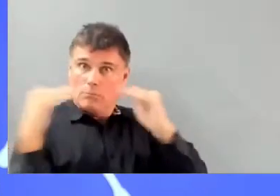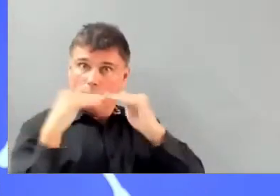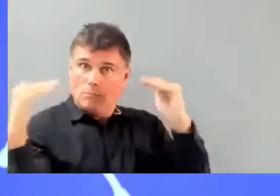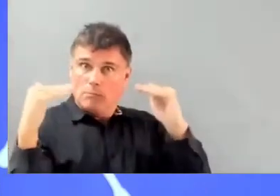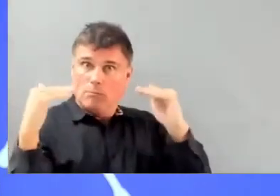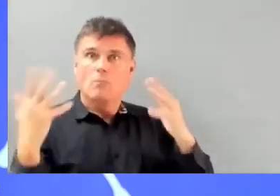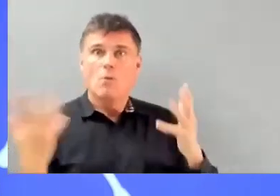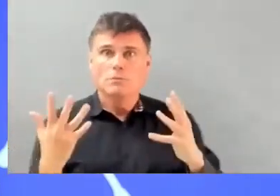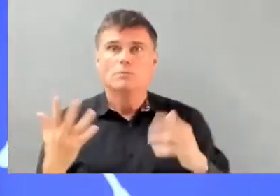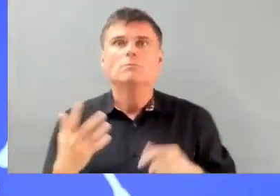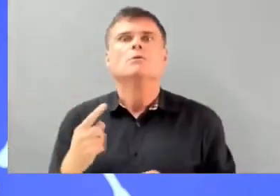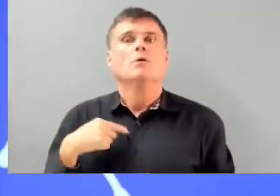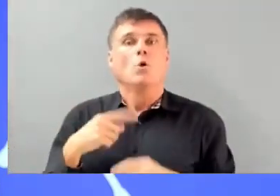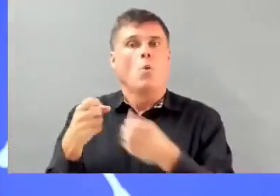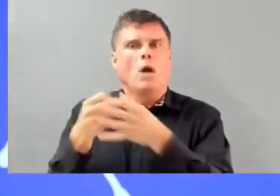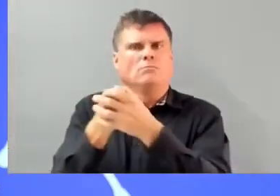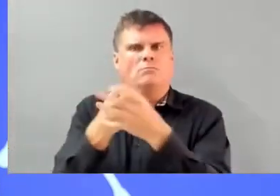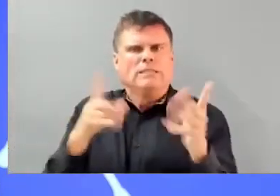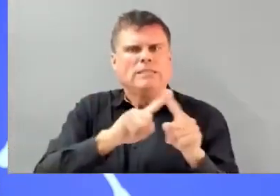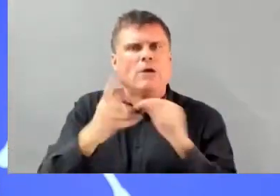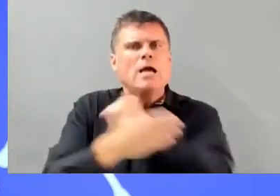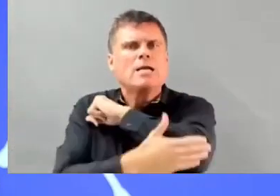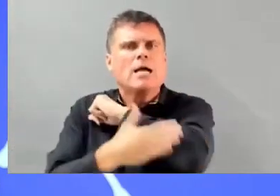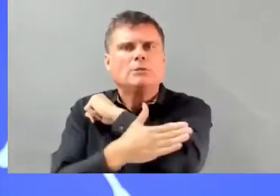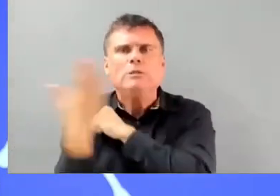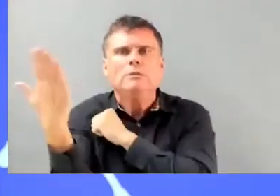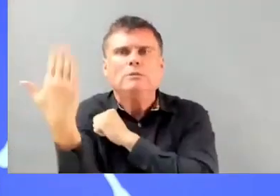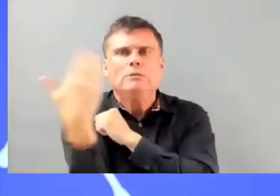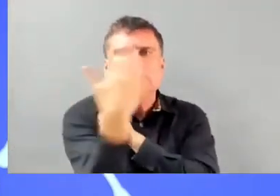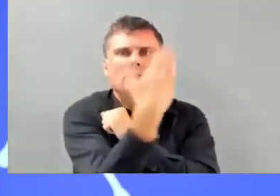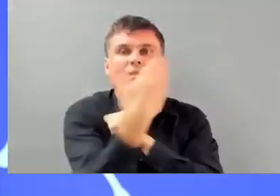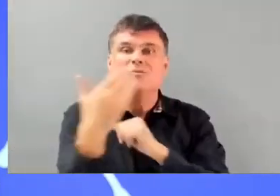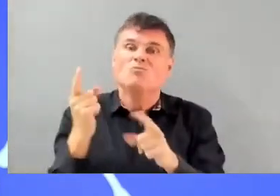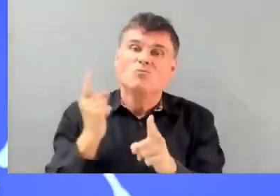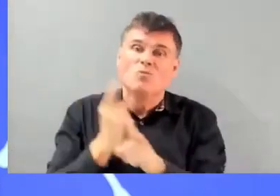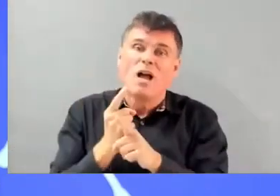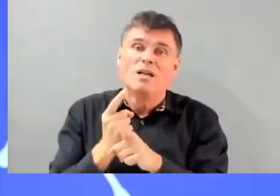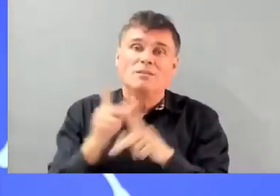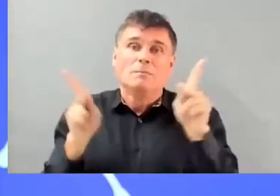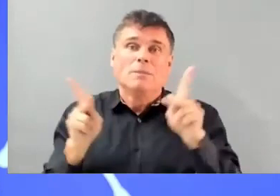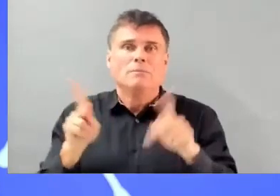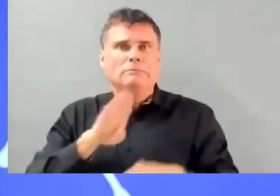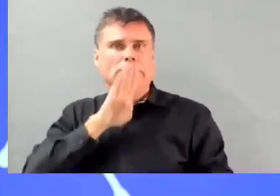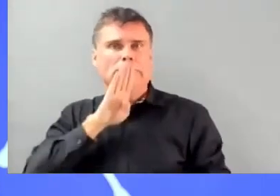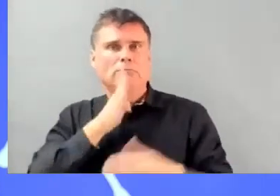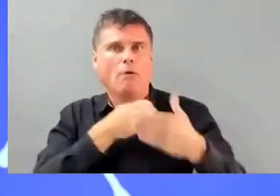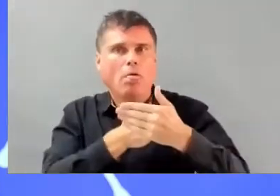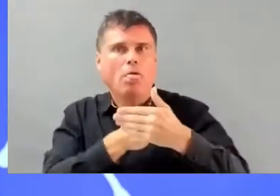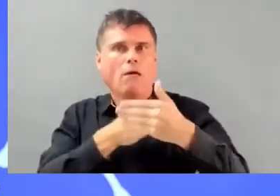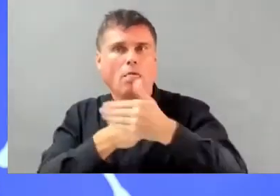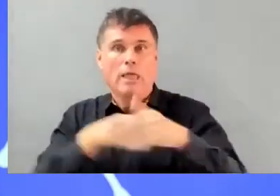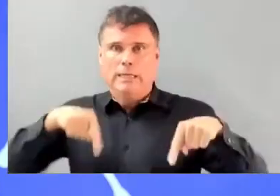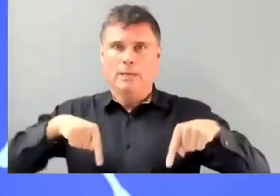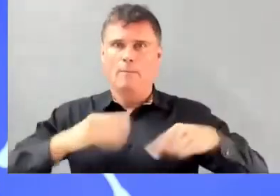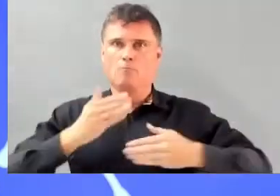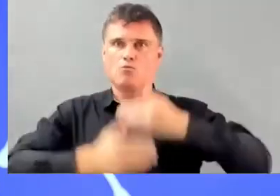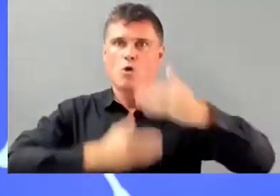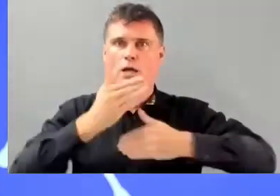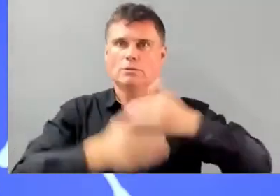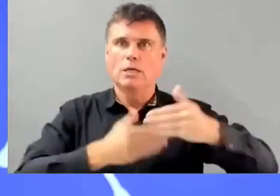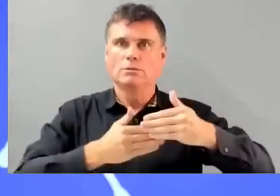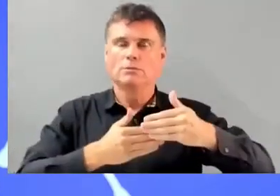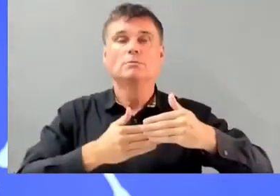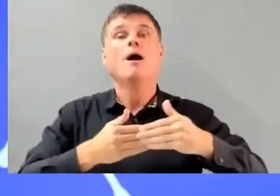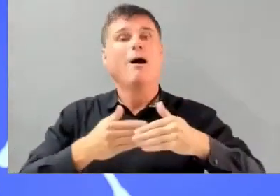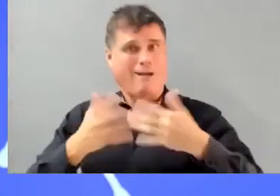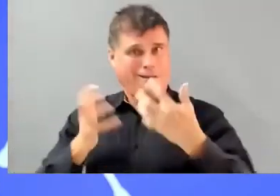right. People get discouraged in this process. And does it work? It's working for nurses right now. We understand the